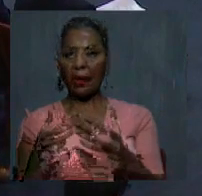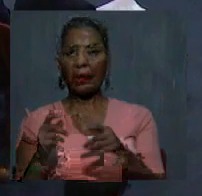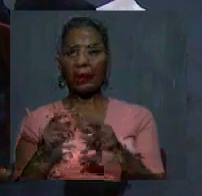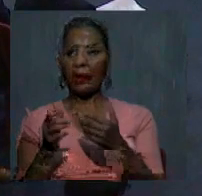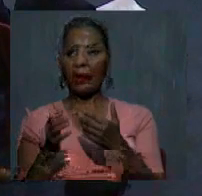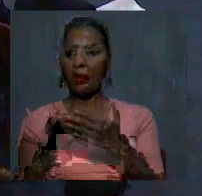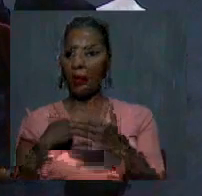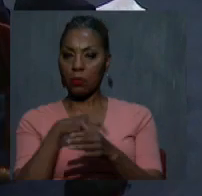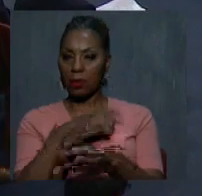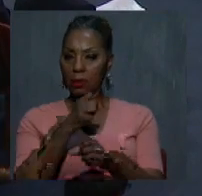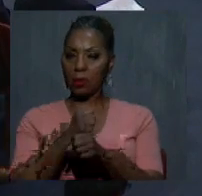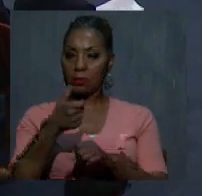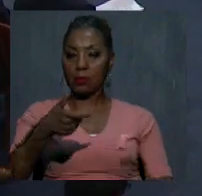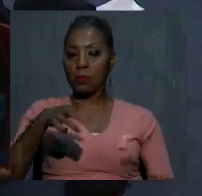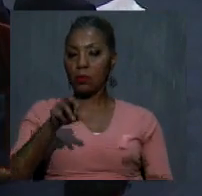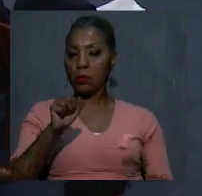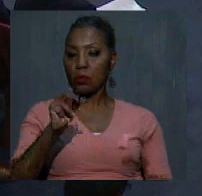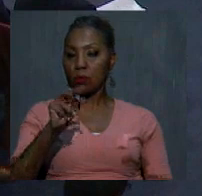The grant dollars for that.